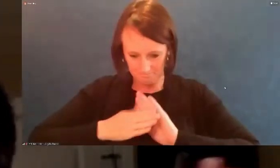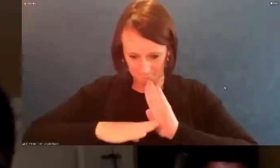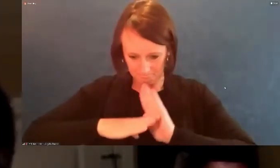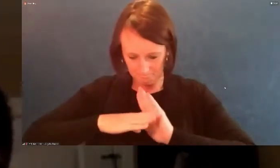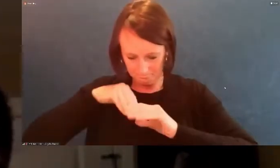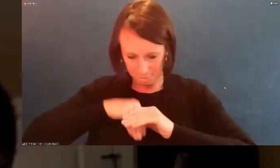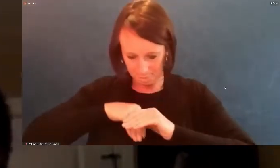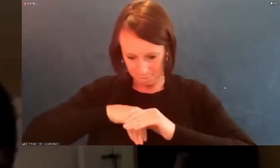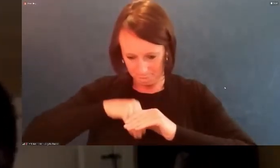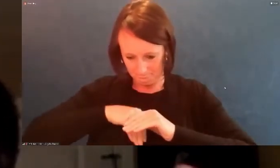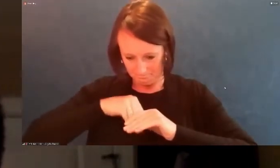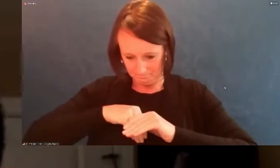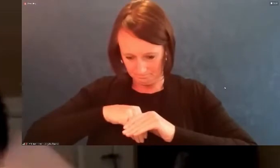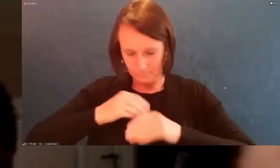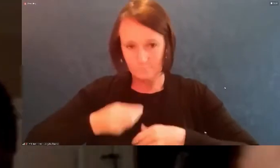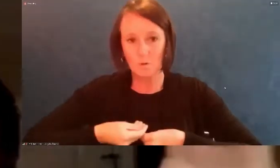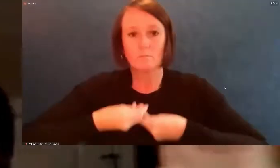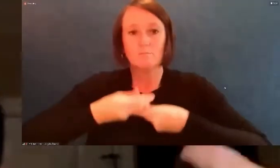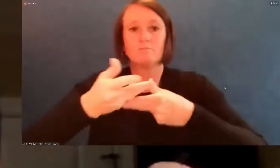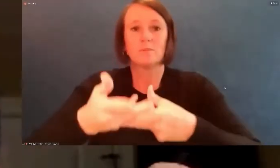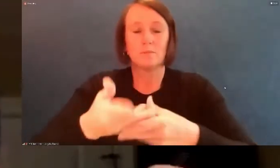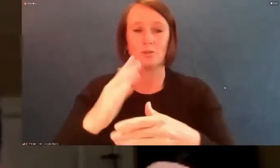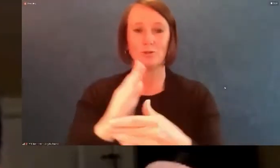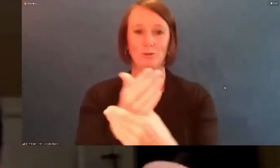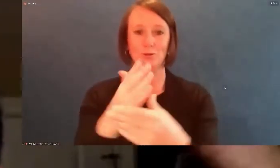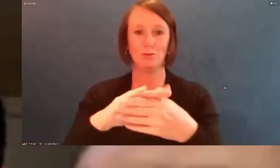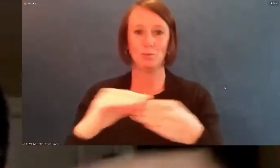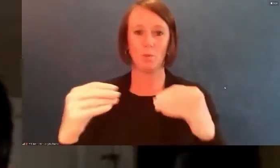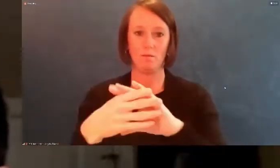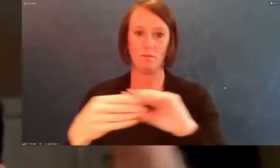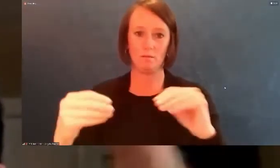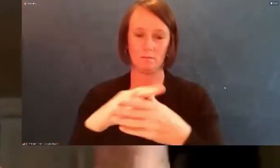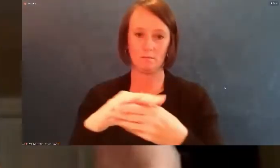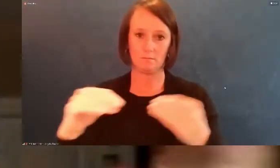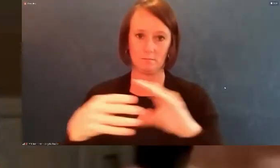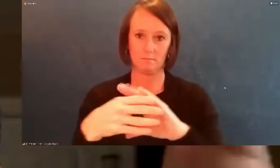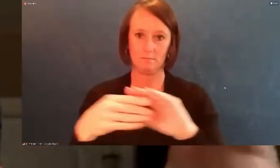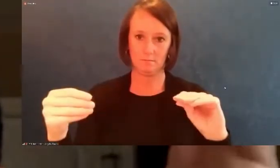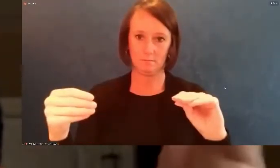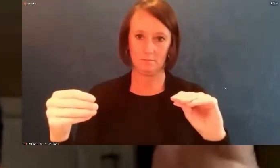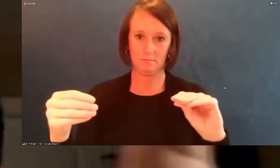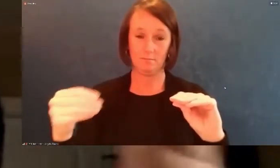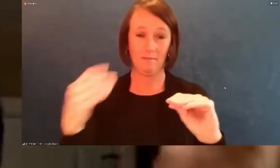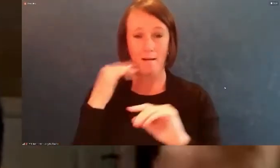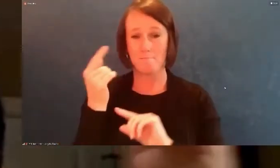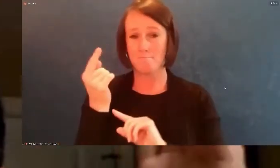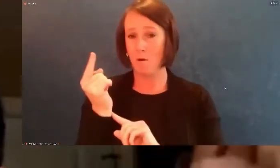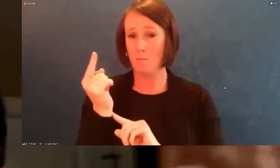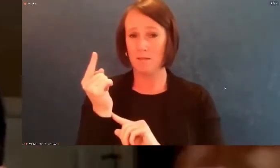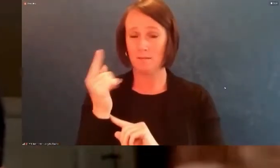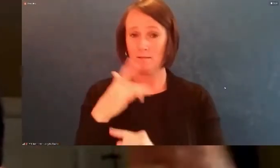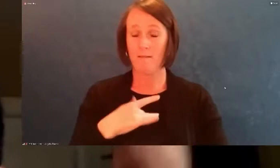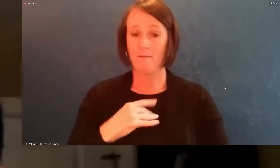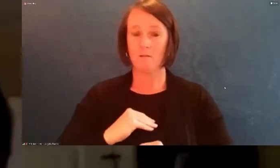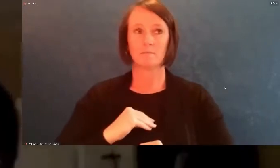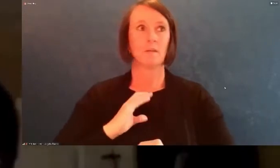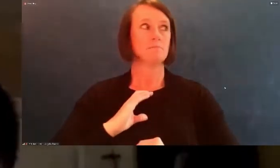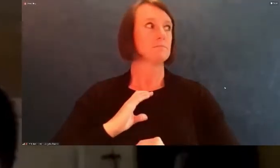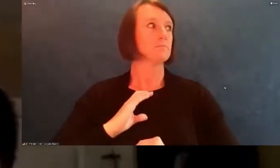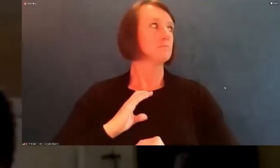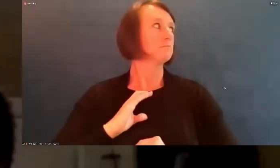ancient Tlicho Dene blood of my grandparents wake up inside of me in Fort Smith, Northwest Territories when I was about